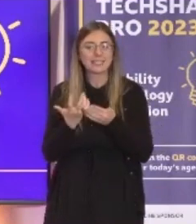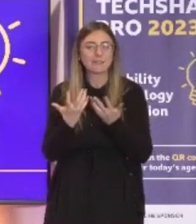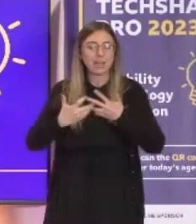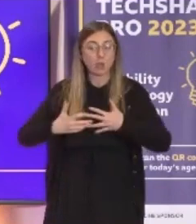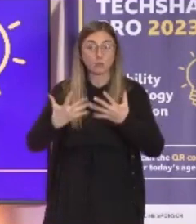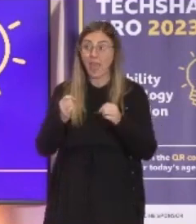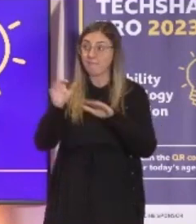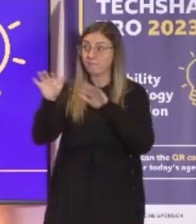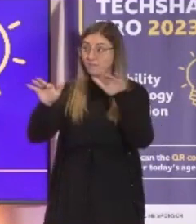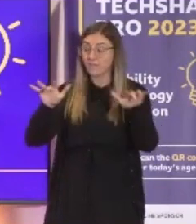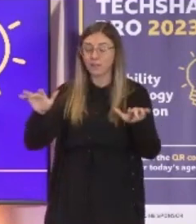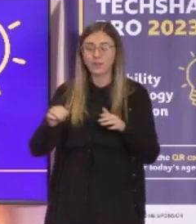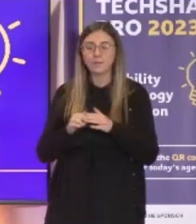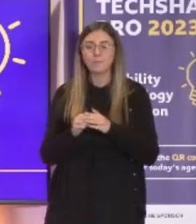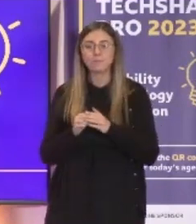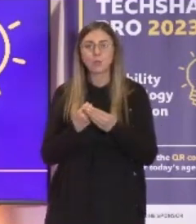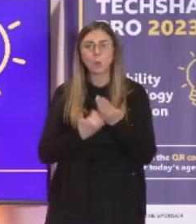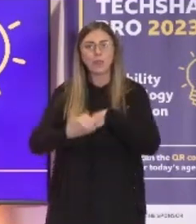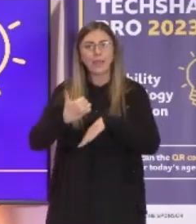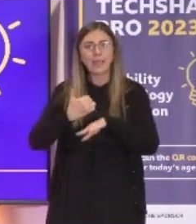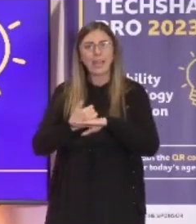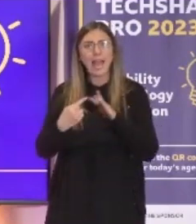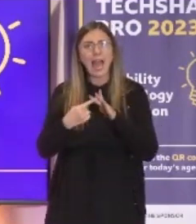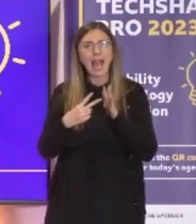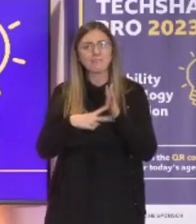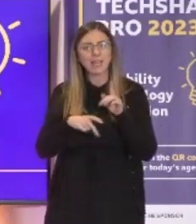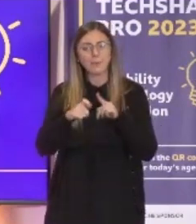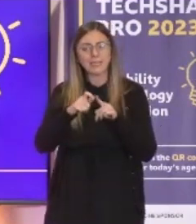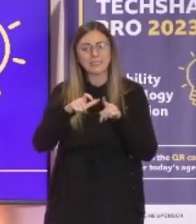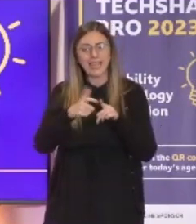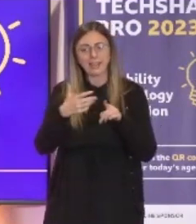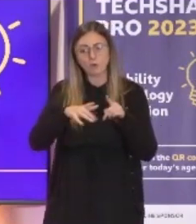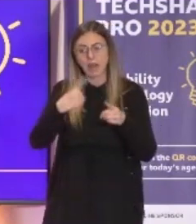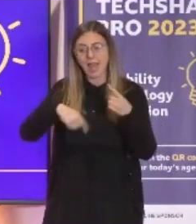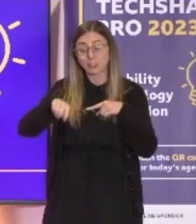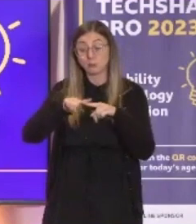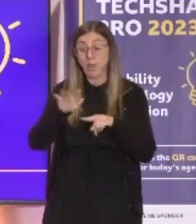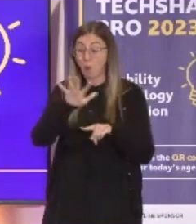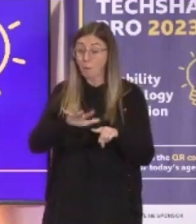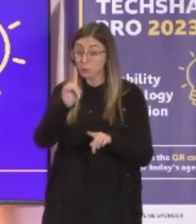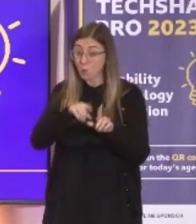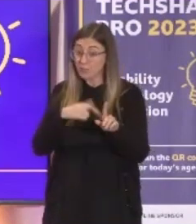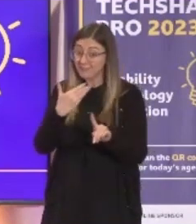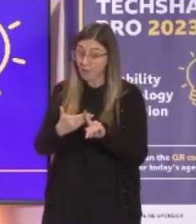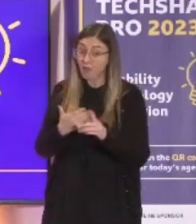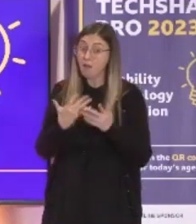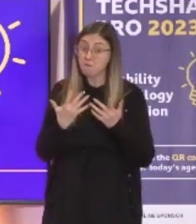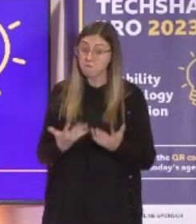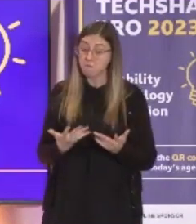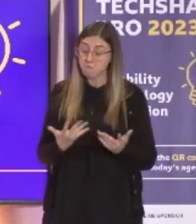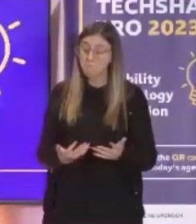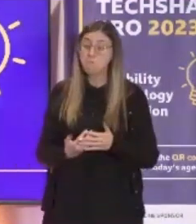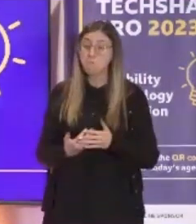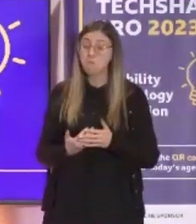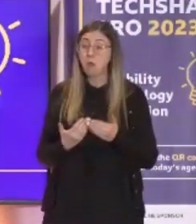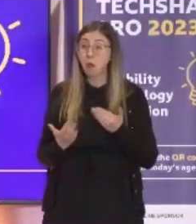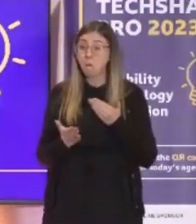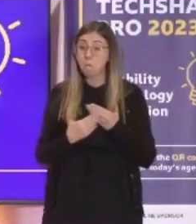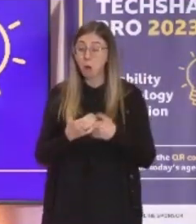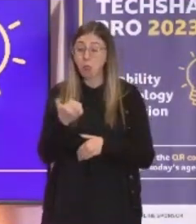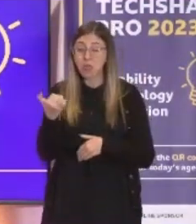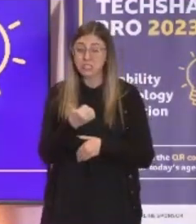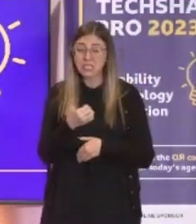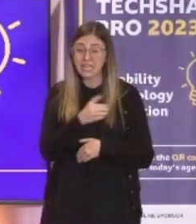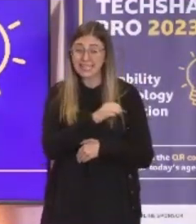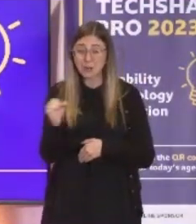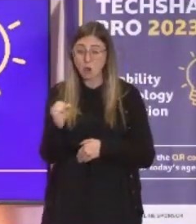exist. We've been open since IDPD last year, so it's been almost a year, and we've had more than 1,600